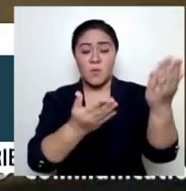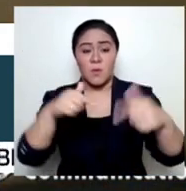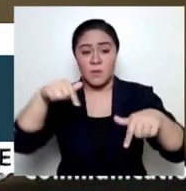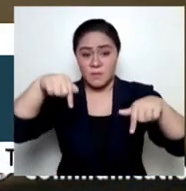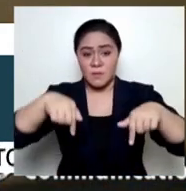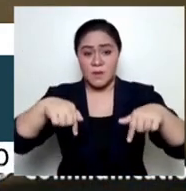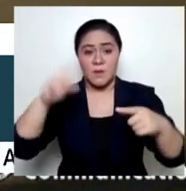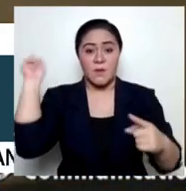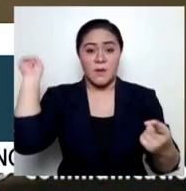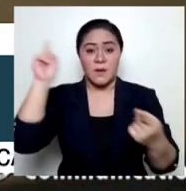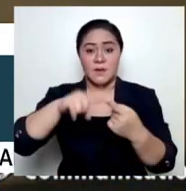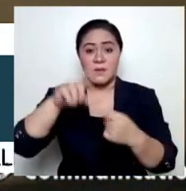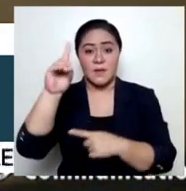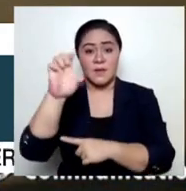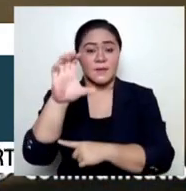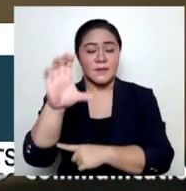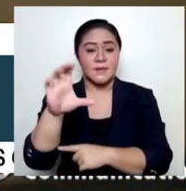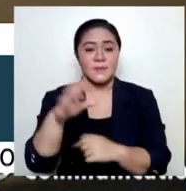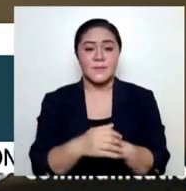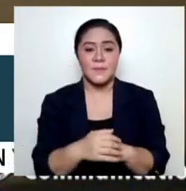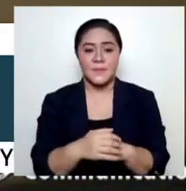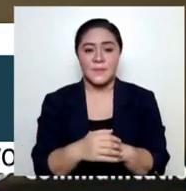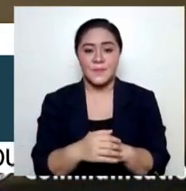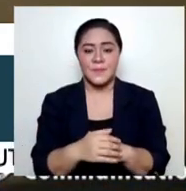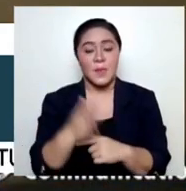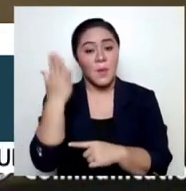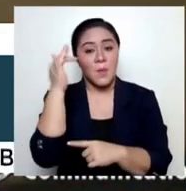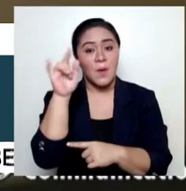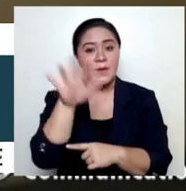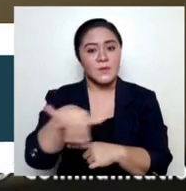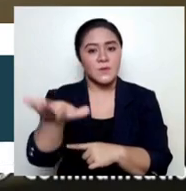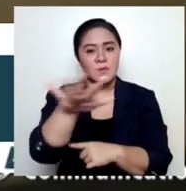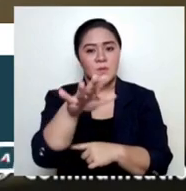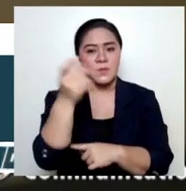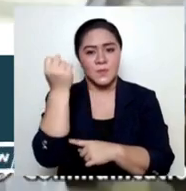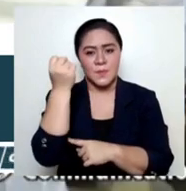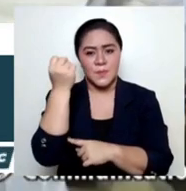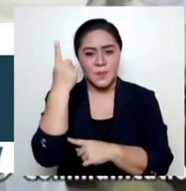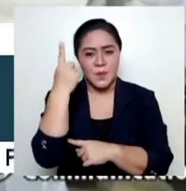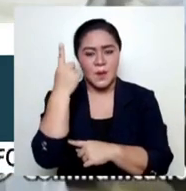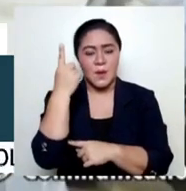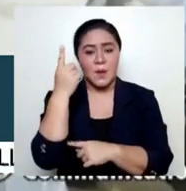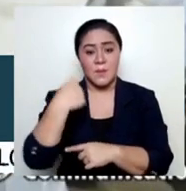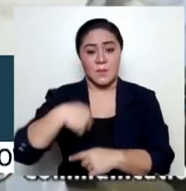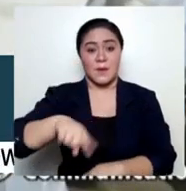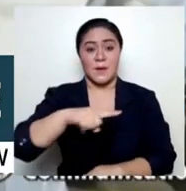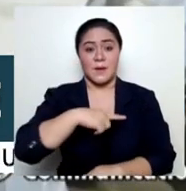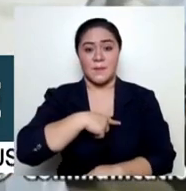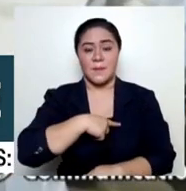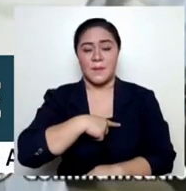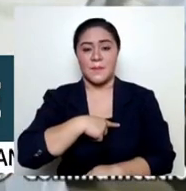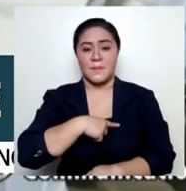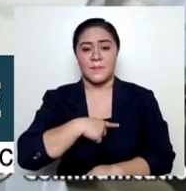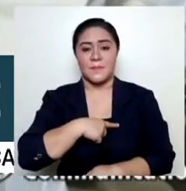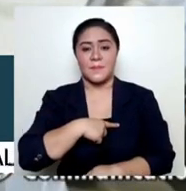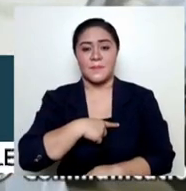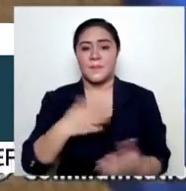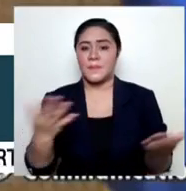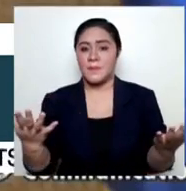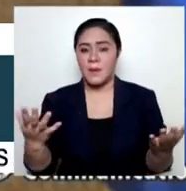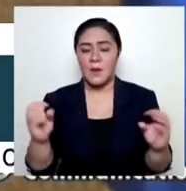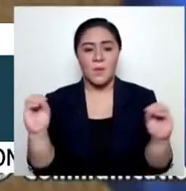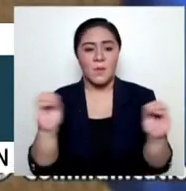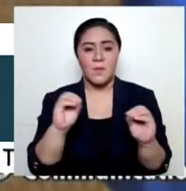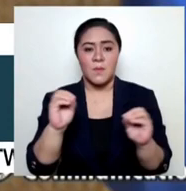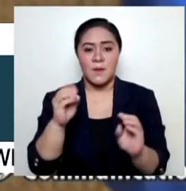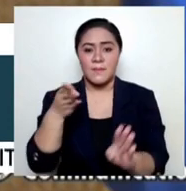para ano ninyo na wala kami. Ano yun, the cabinet? Hindi ko naman sila pinagbabawalan.